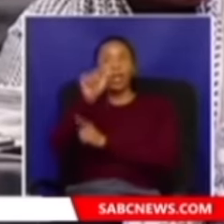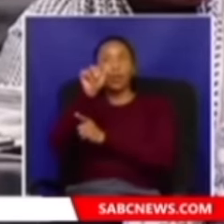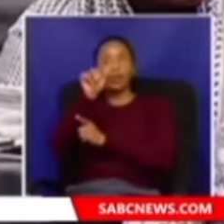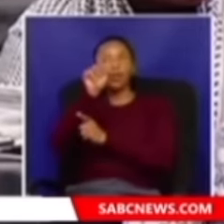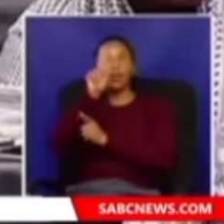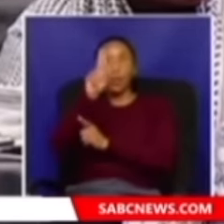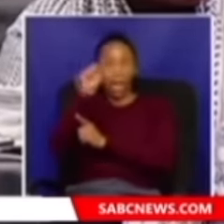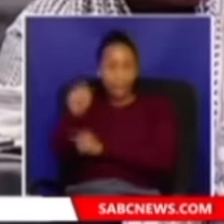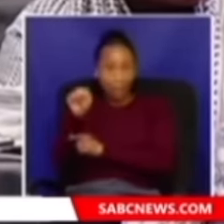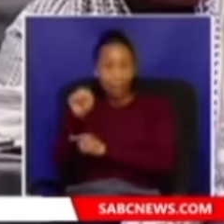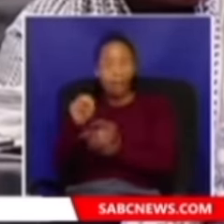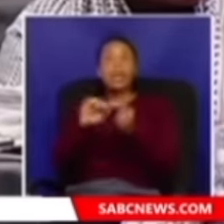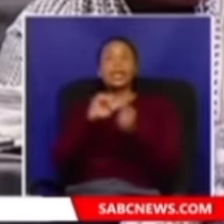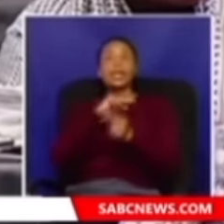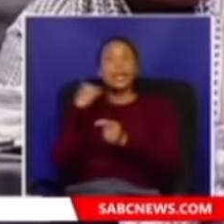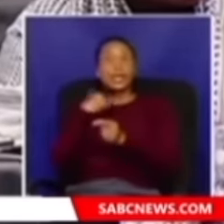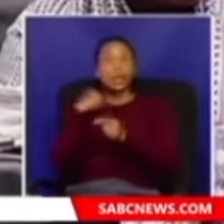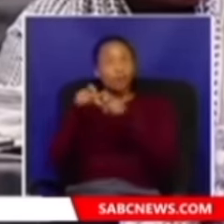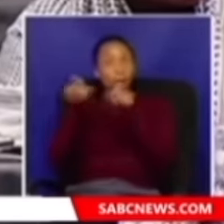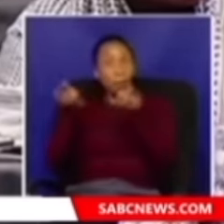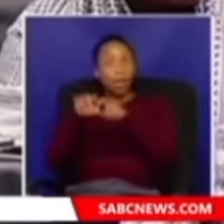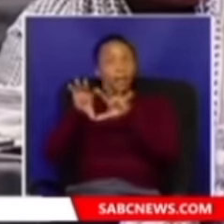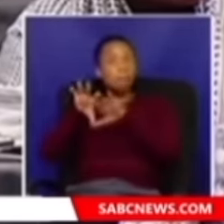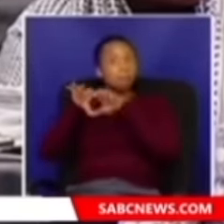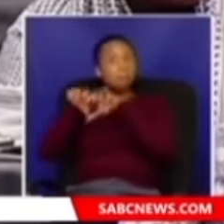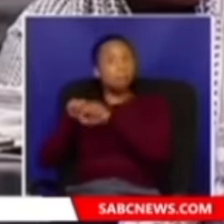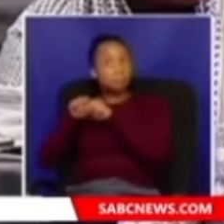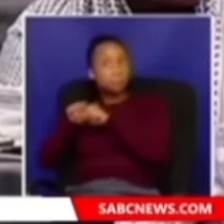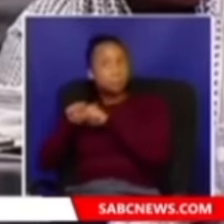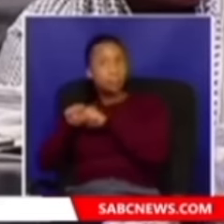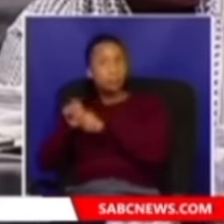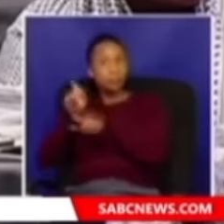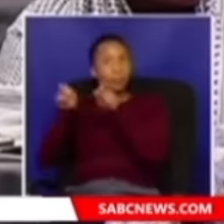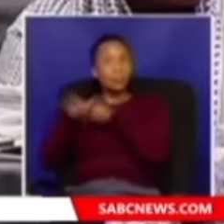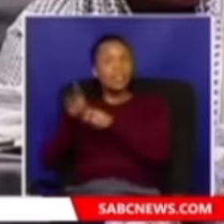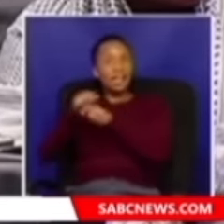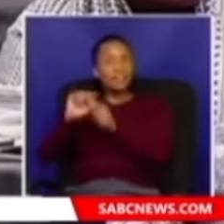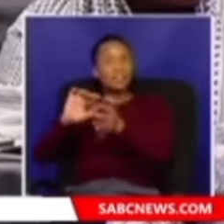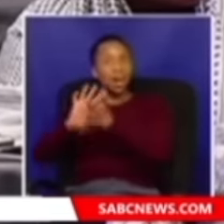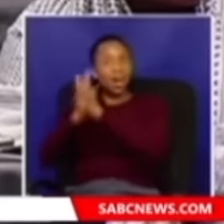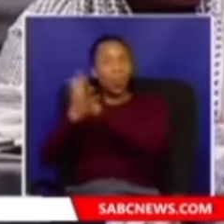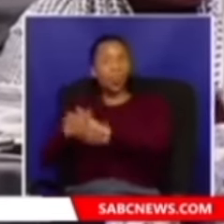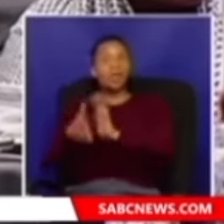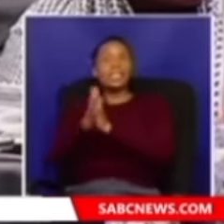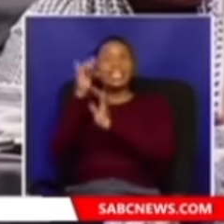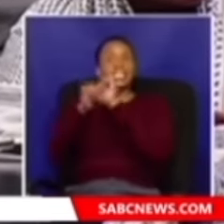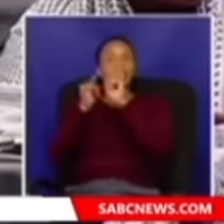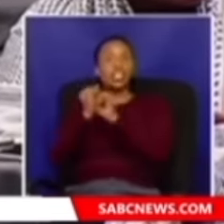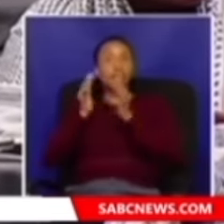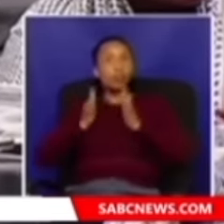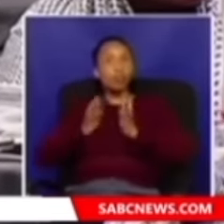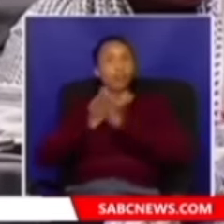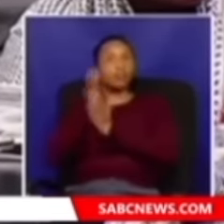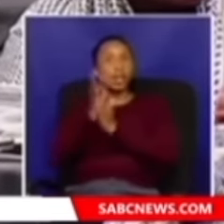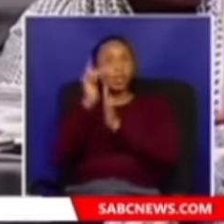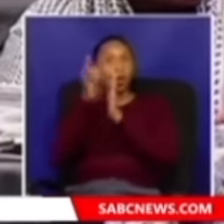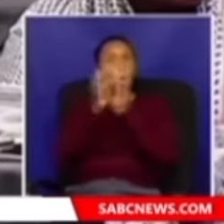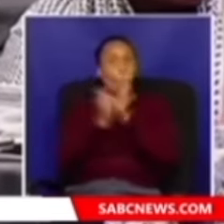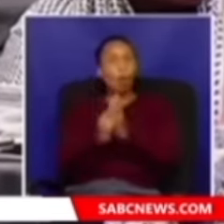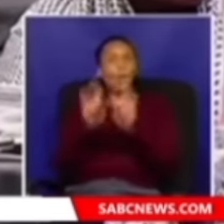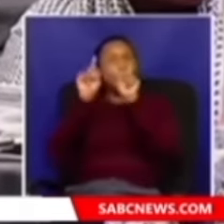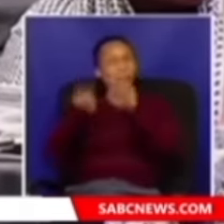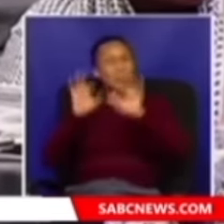said one irritated official allegedly section 231 says the negotiating